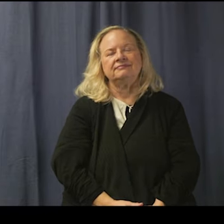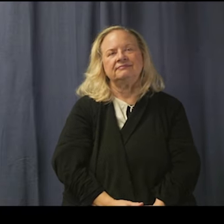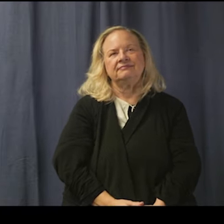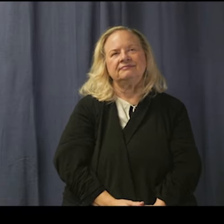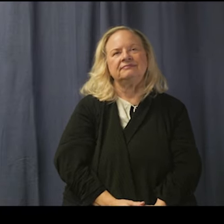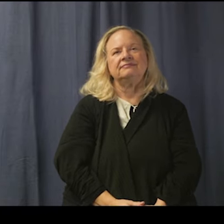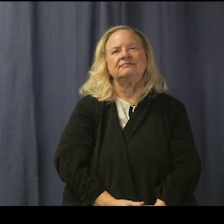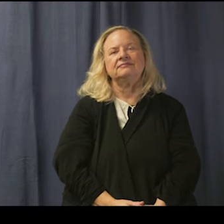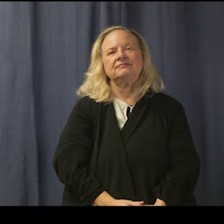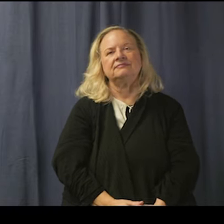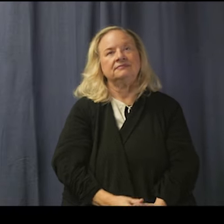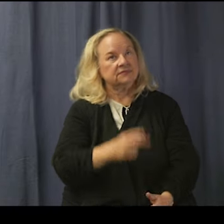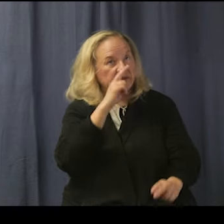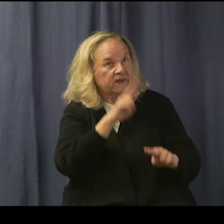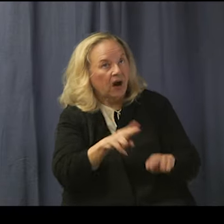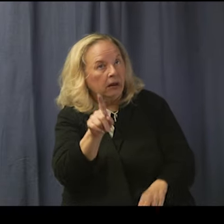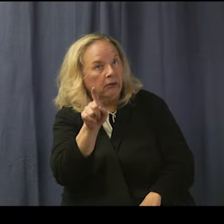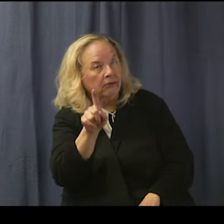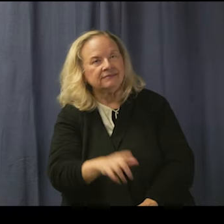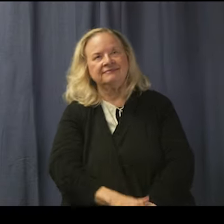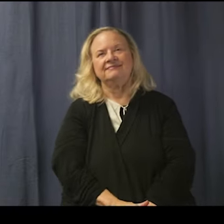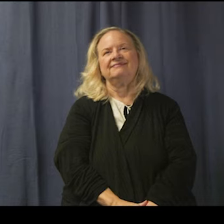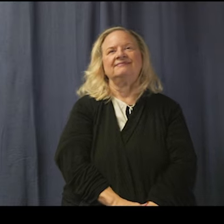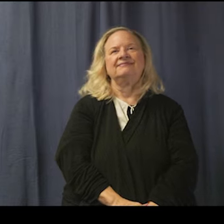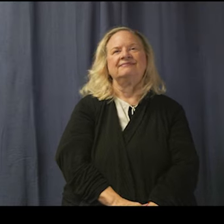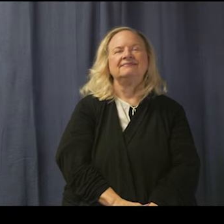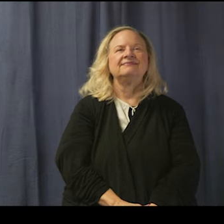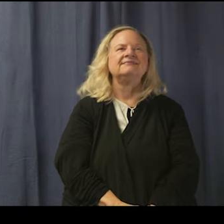Okay. Are we having fun yet?